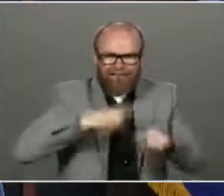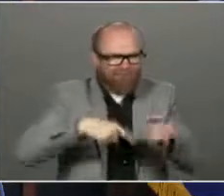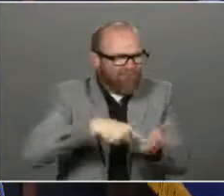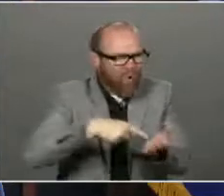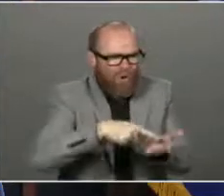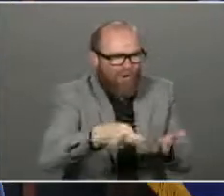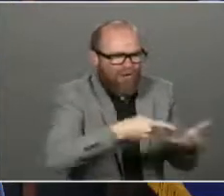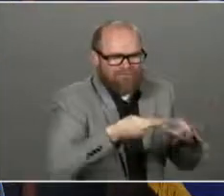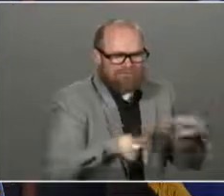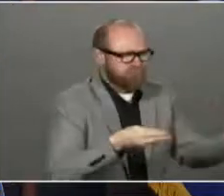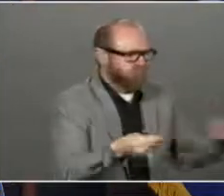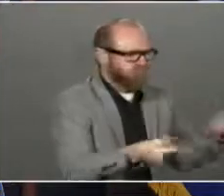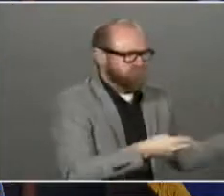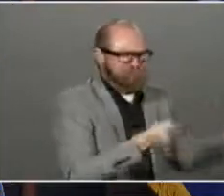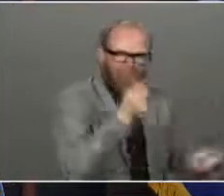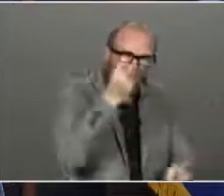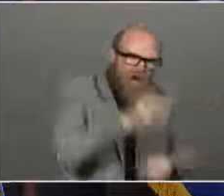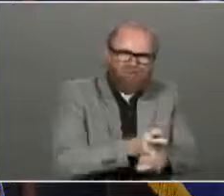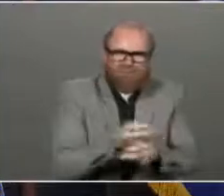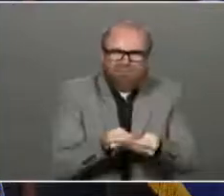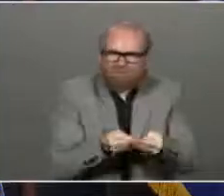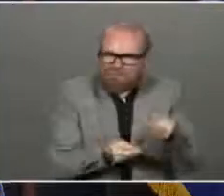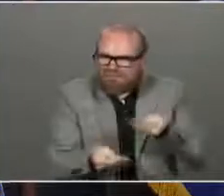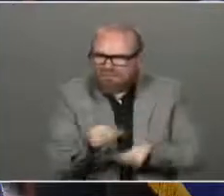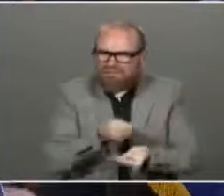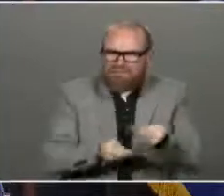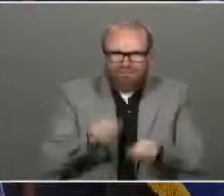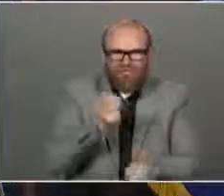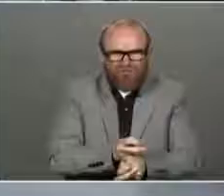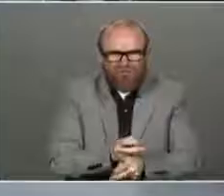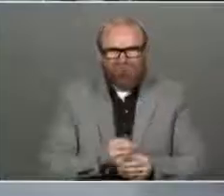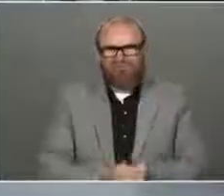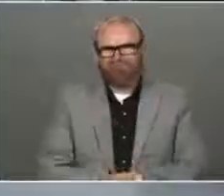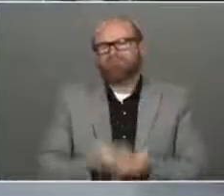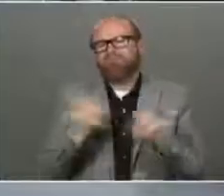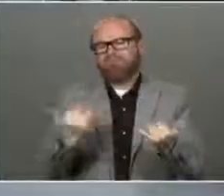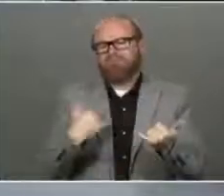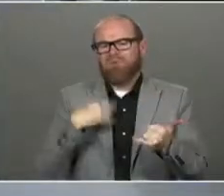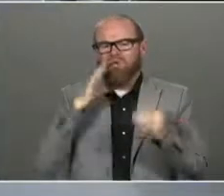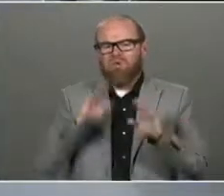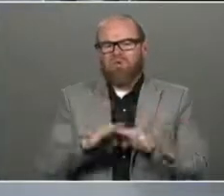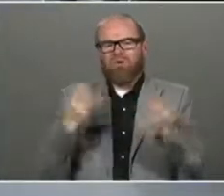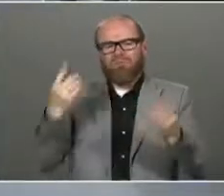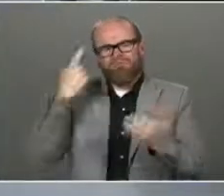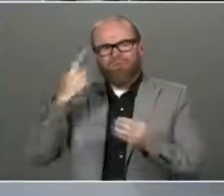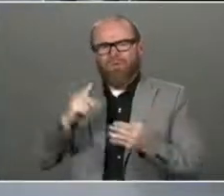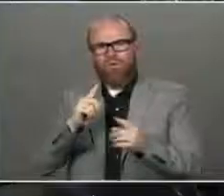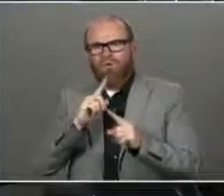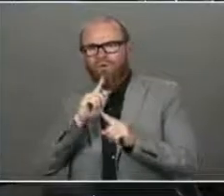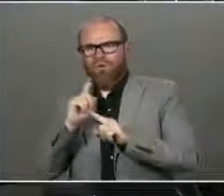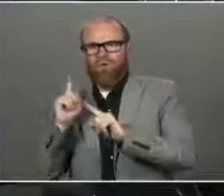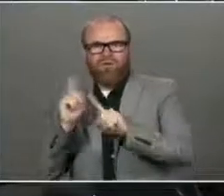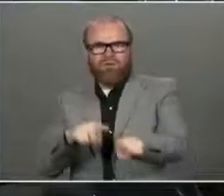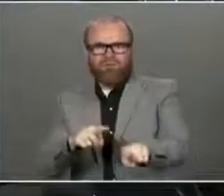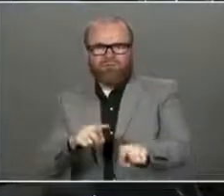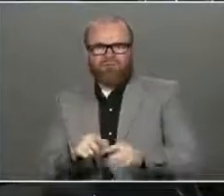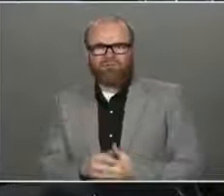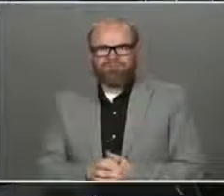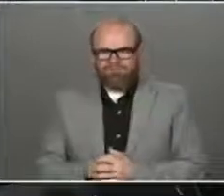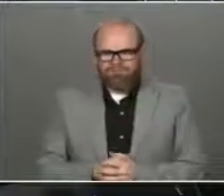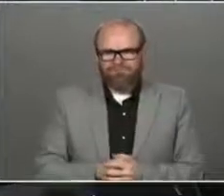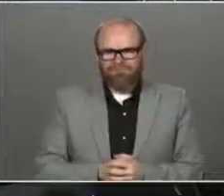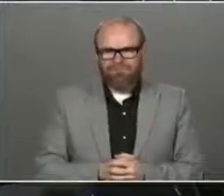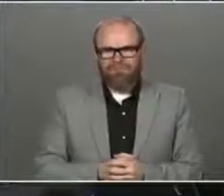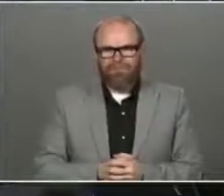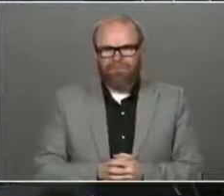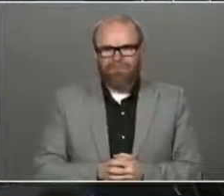that category as well. With that, we're happy to answer questions. Governor, on the state of emergency for drought, what does this get you that's different